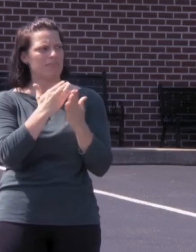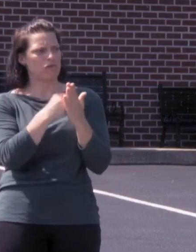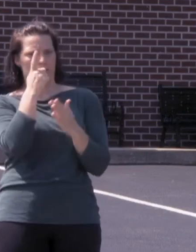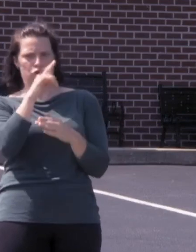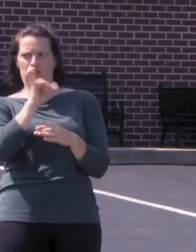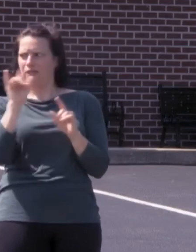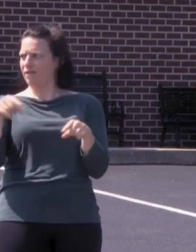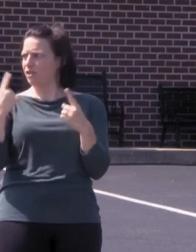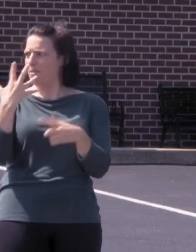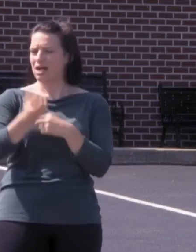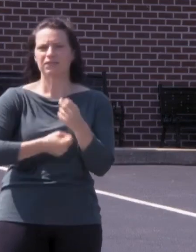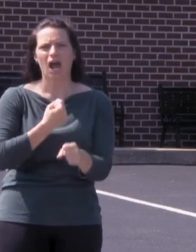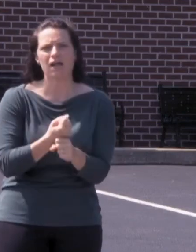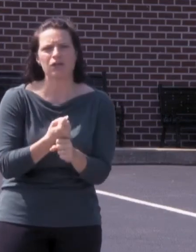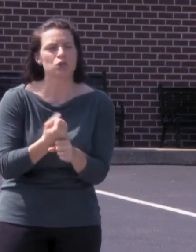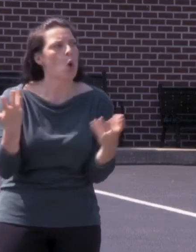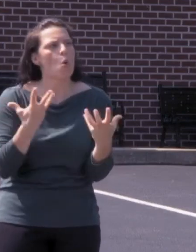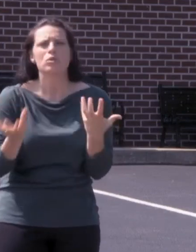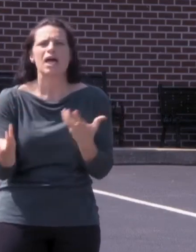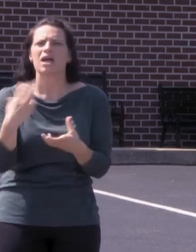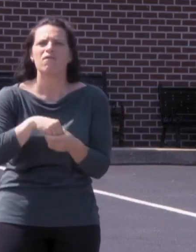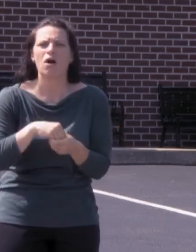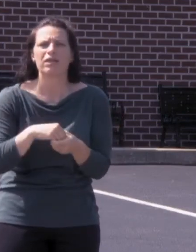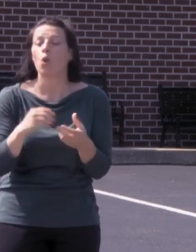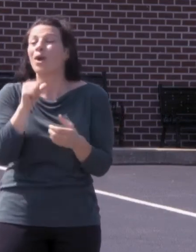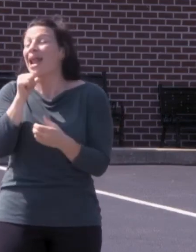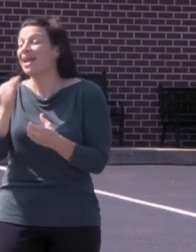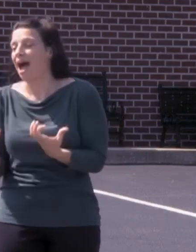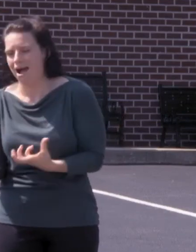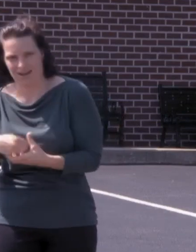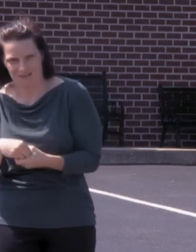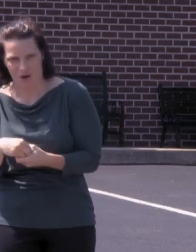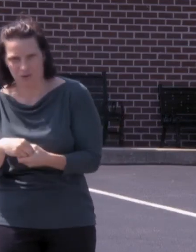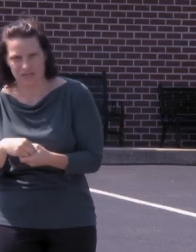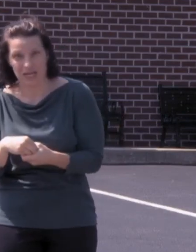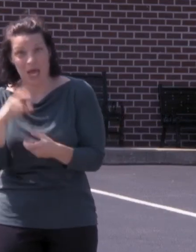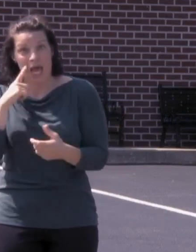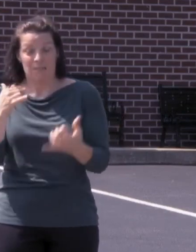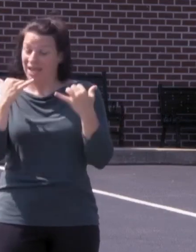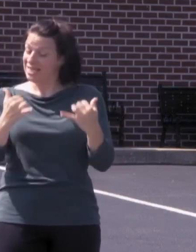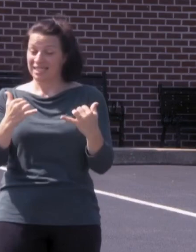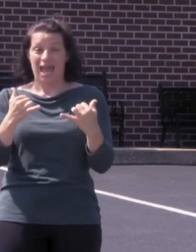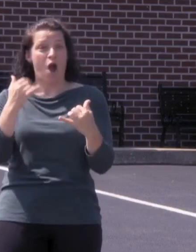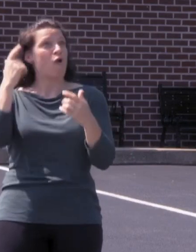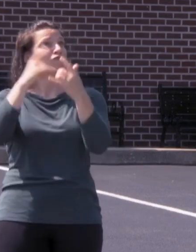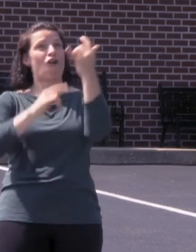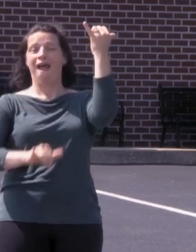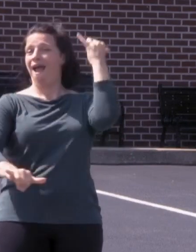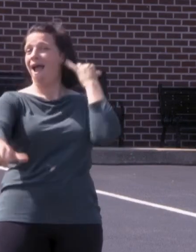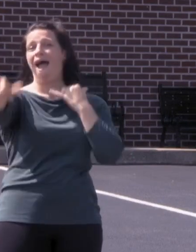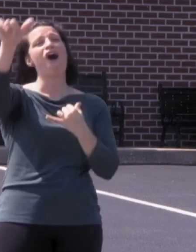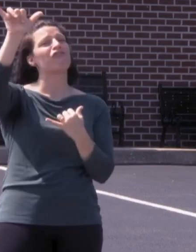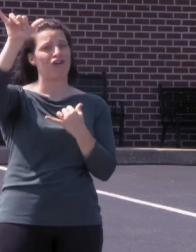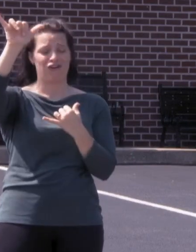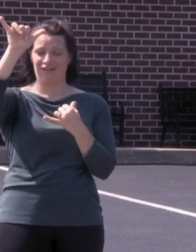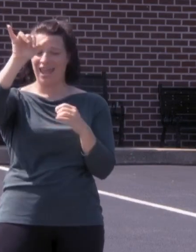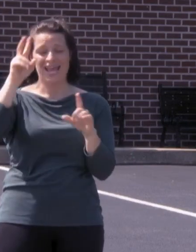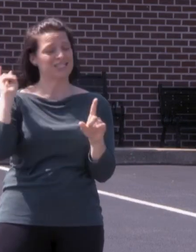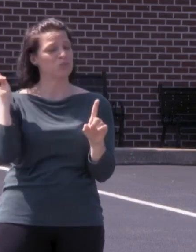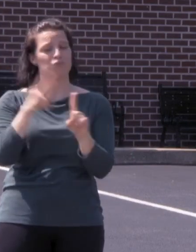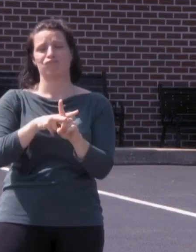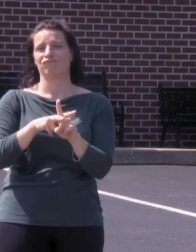like for the last 5 years? What did I get involved in? What didn't I get involved in? Because now, forevermore, it's going to travel with